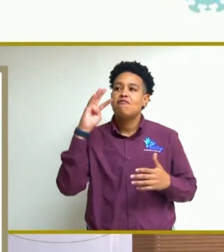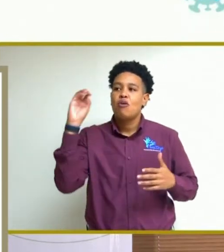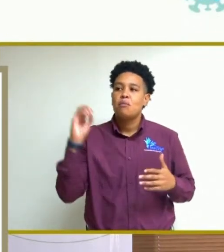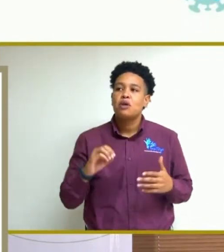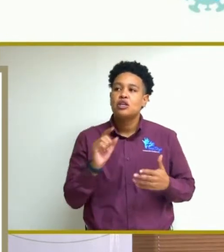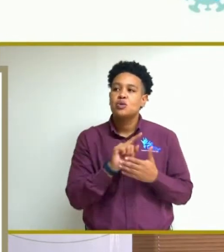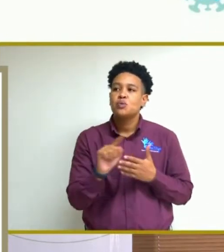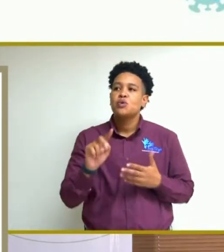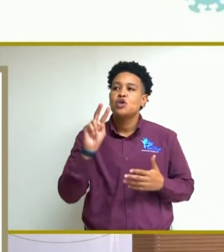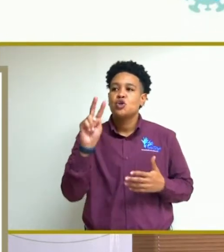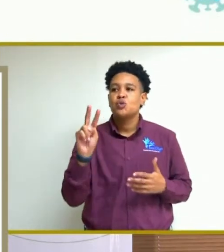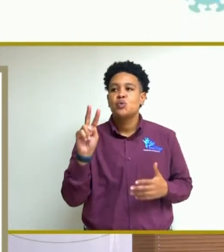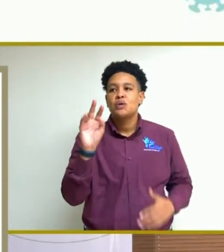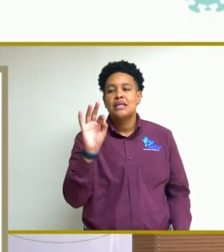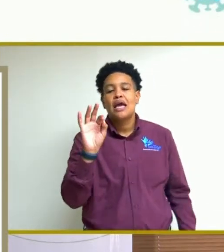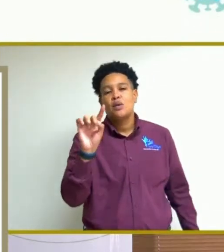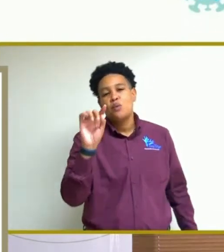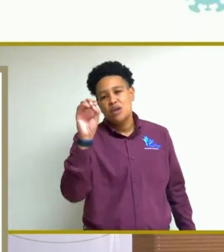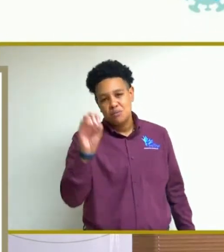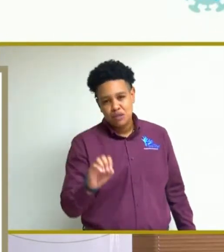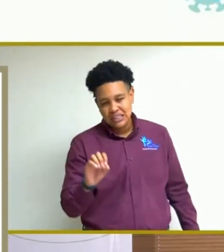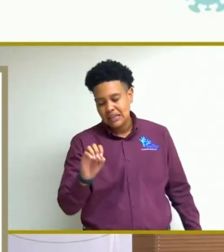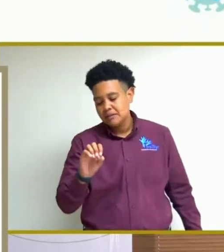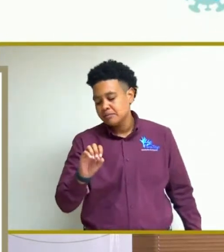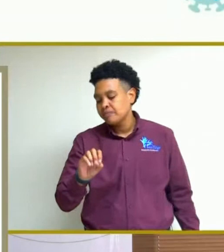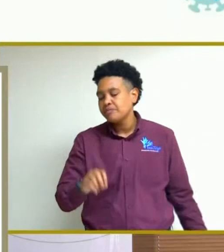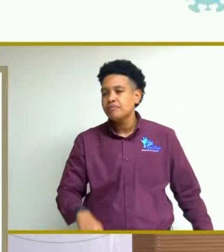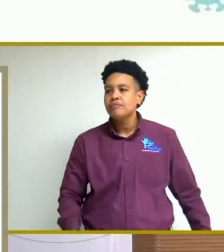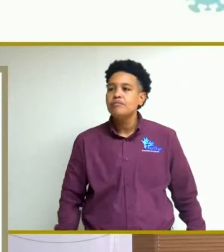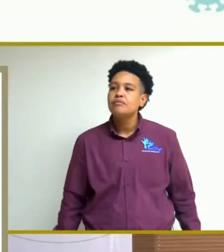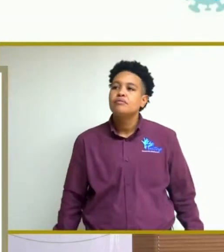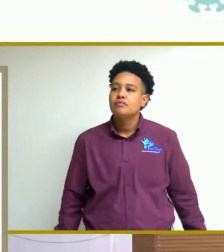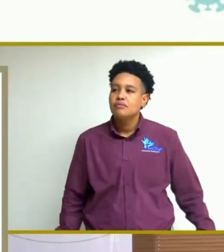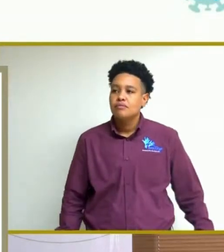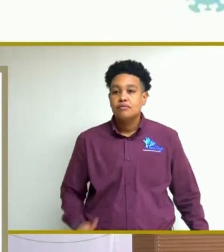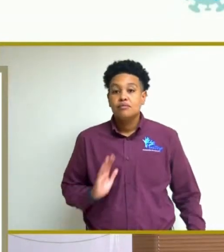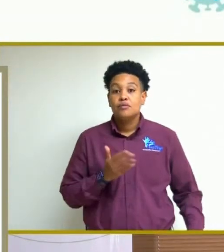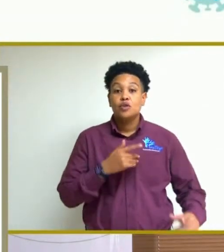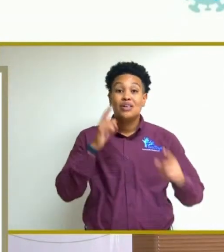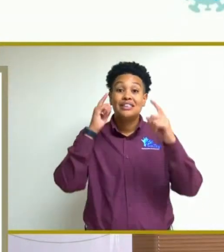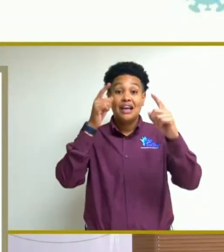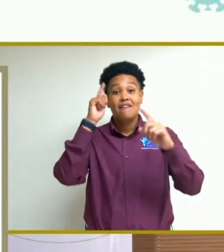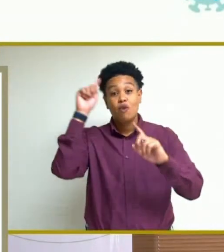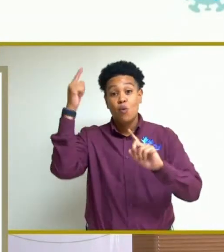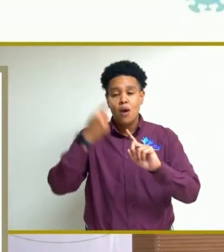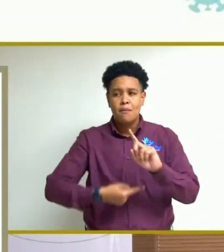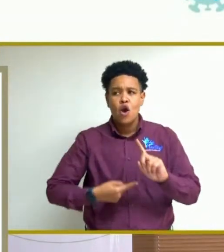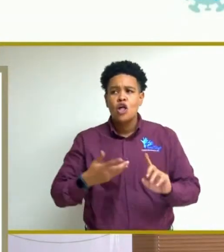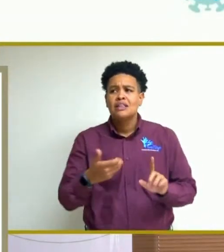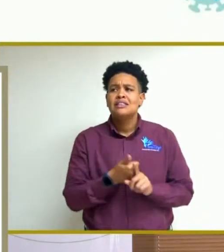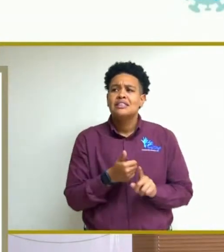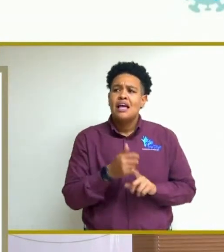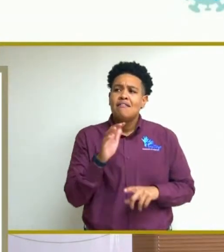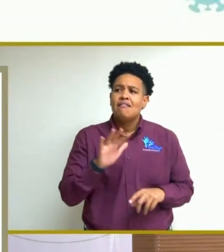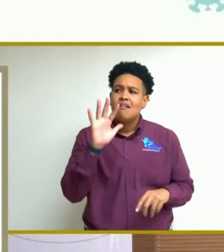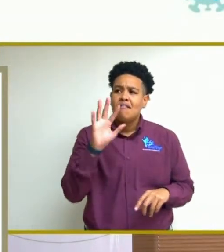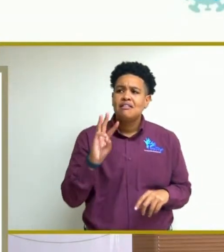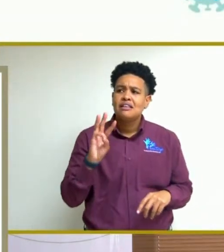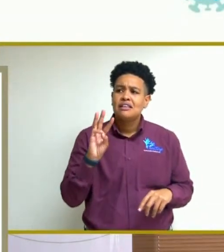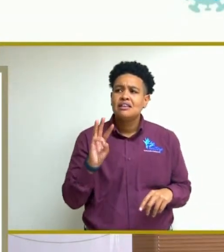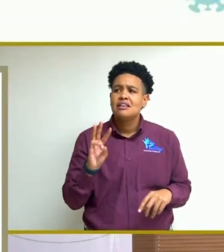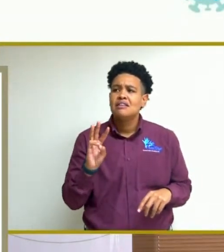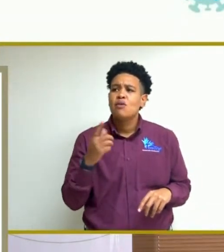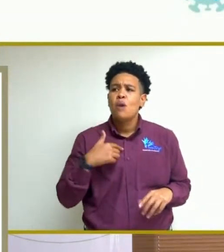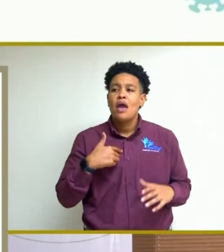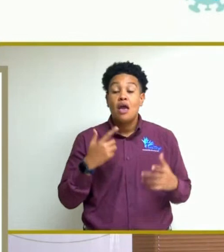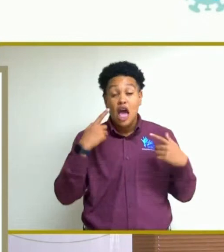week 2, 91%. Our target for the month is 56. We have